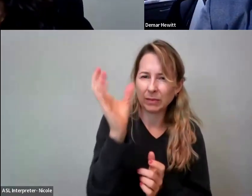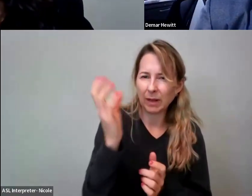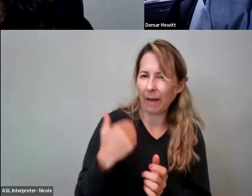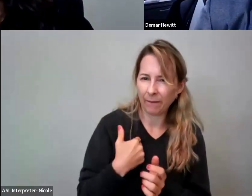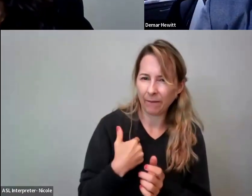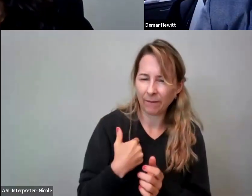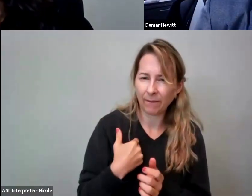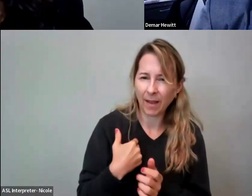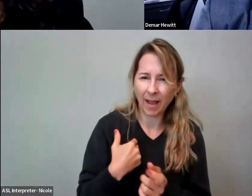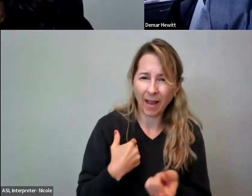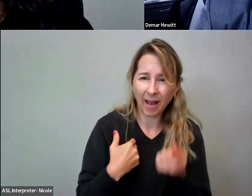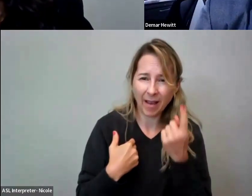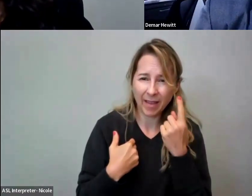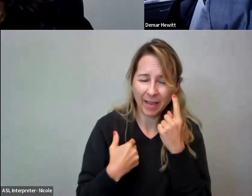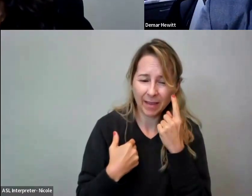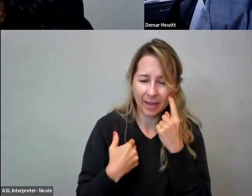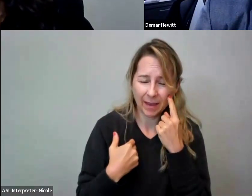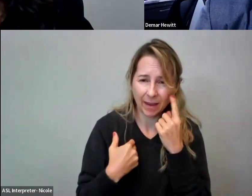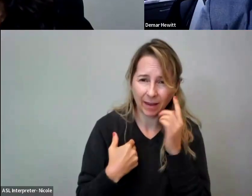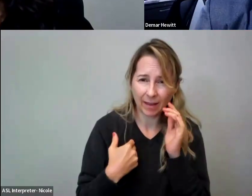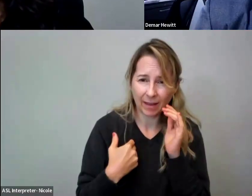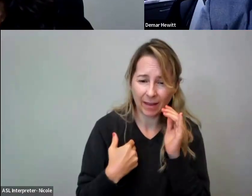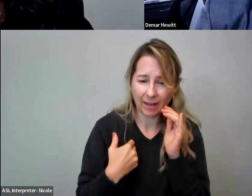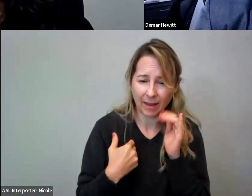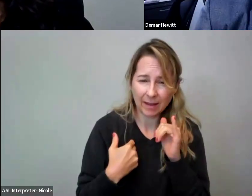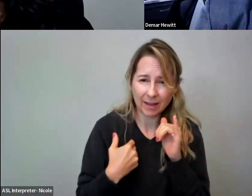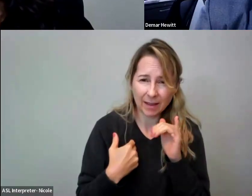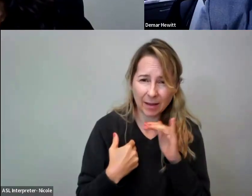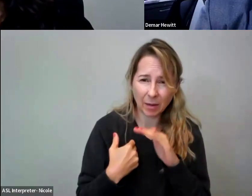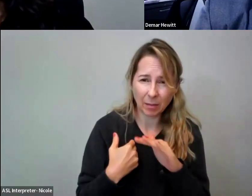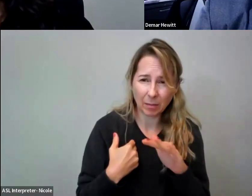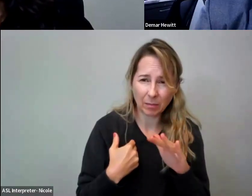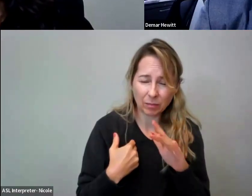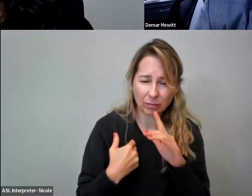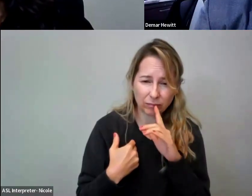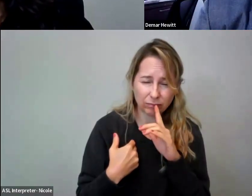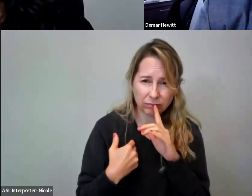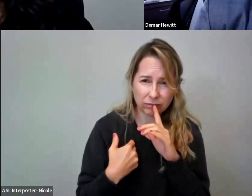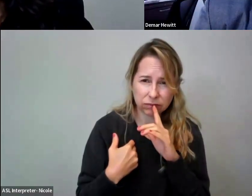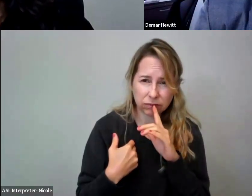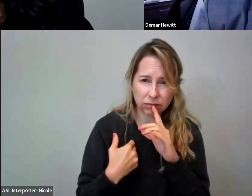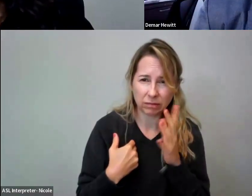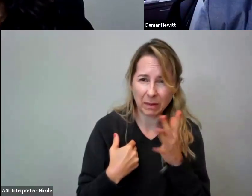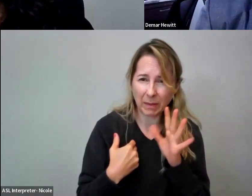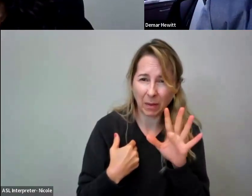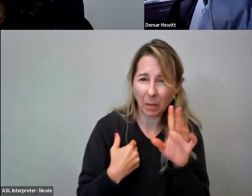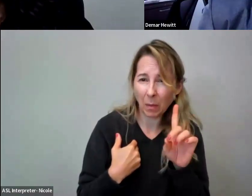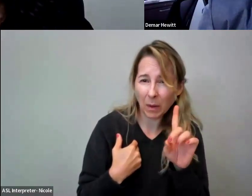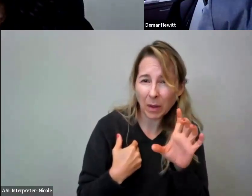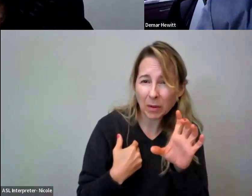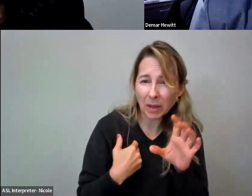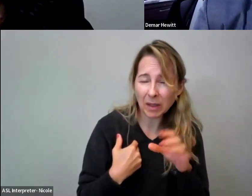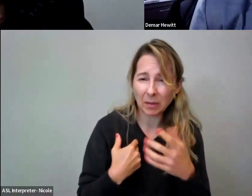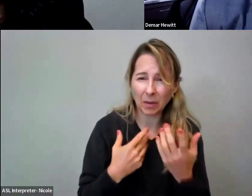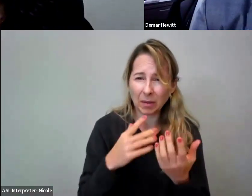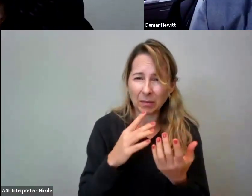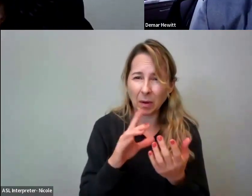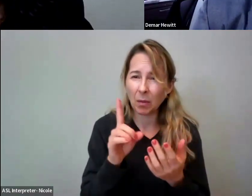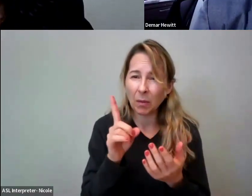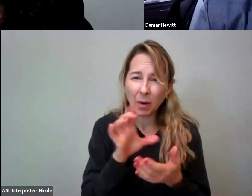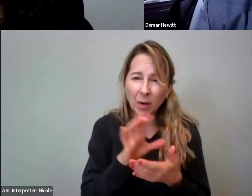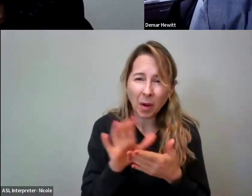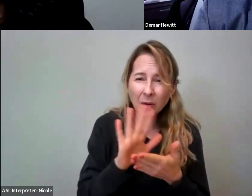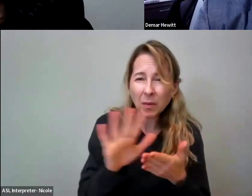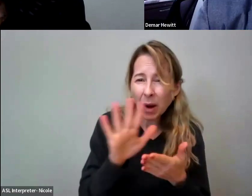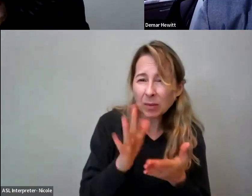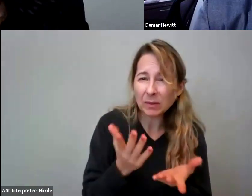are generally maybe if it gets to $100, maybe slight over. And I'm just using it because I